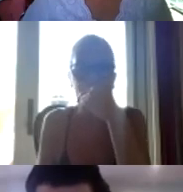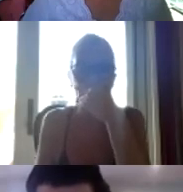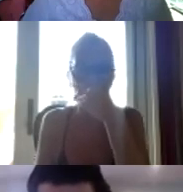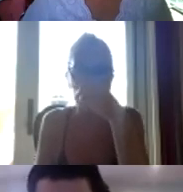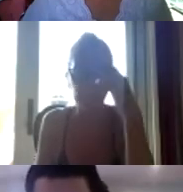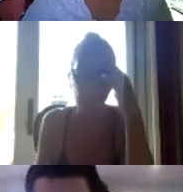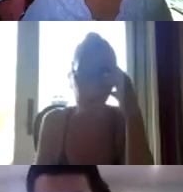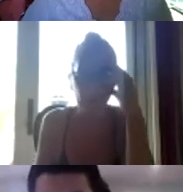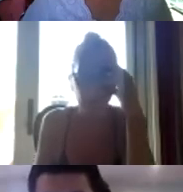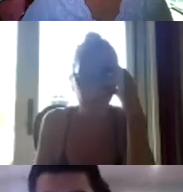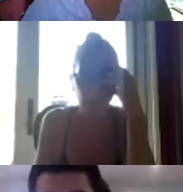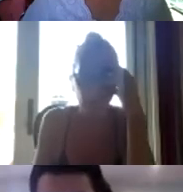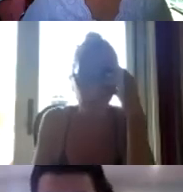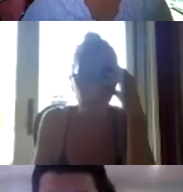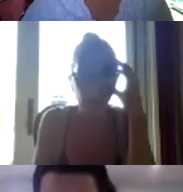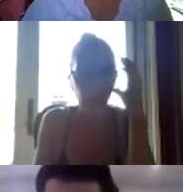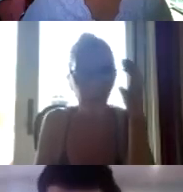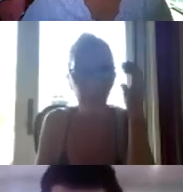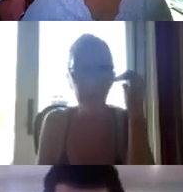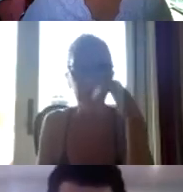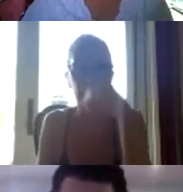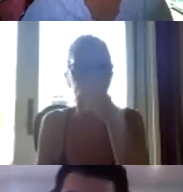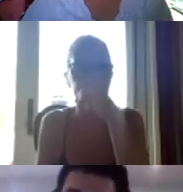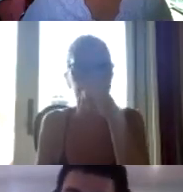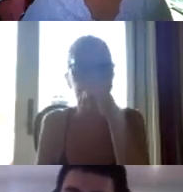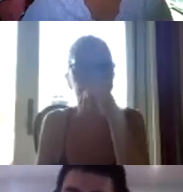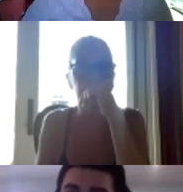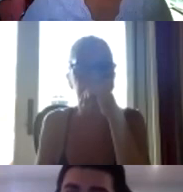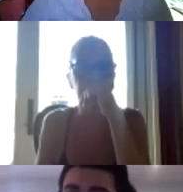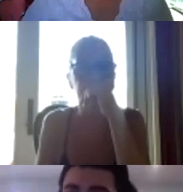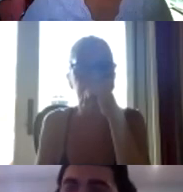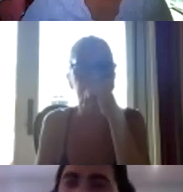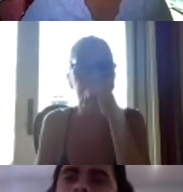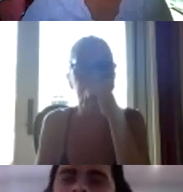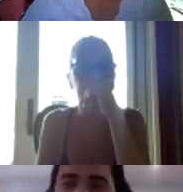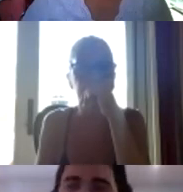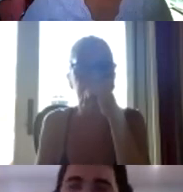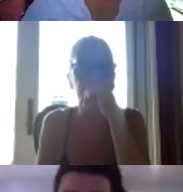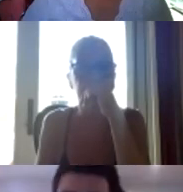colonization? What are you talking about when you're addressing the missions, right?